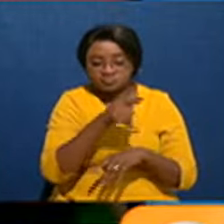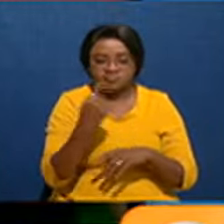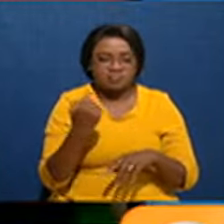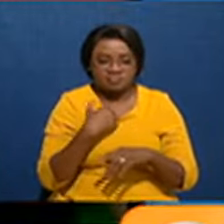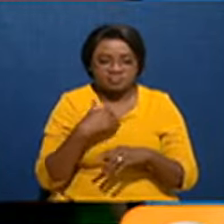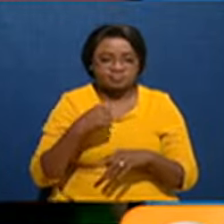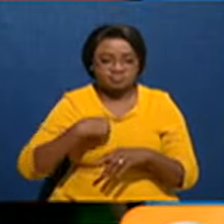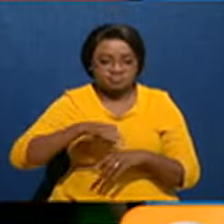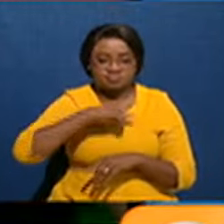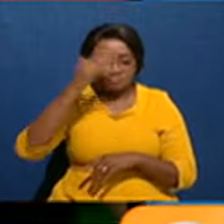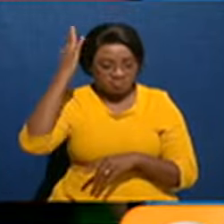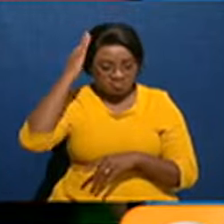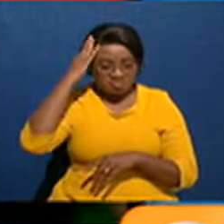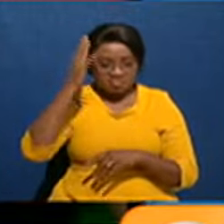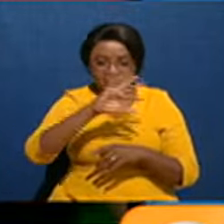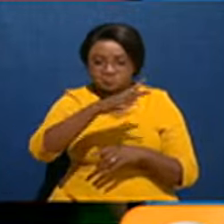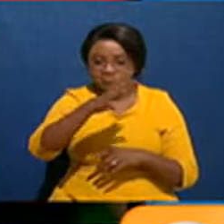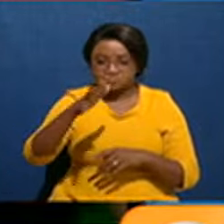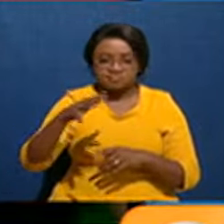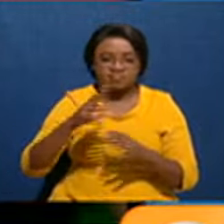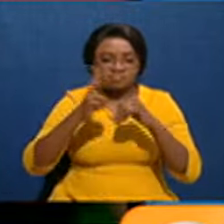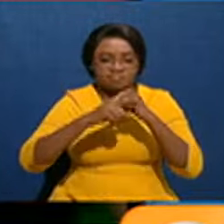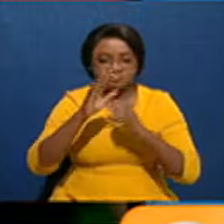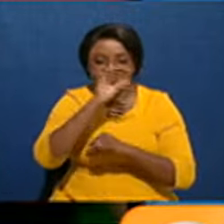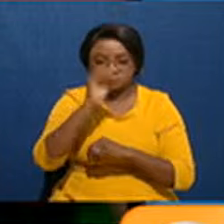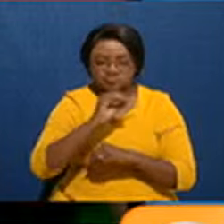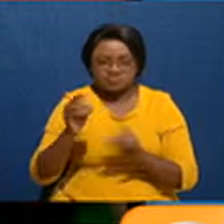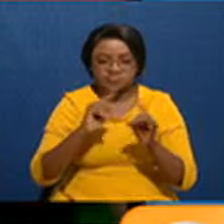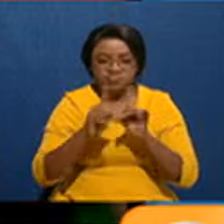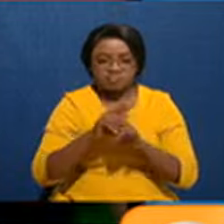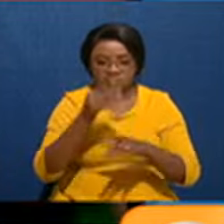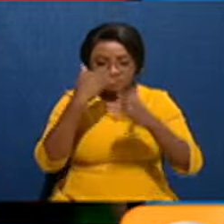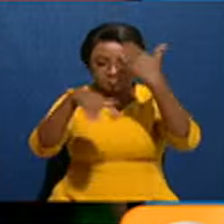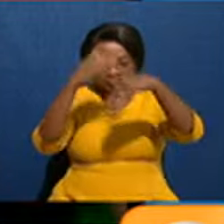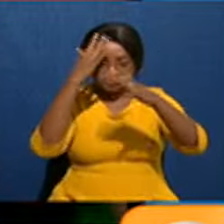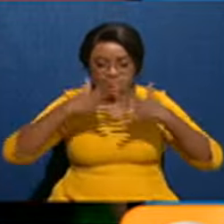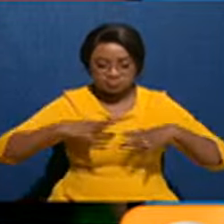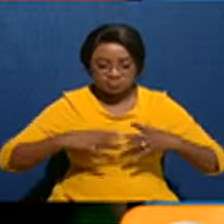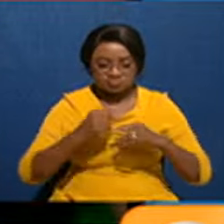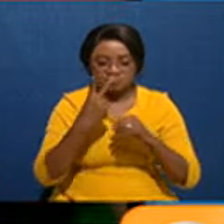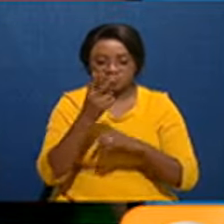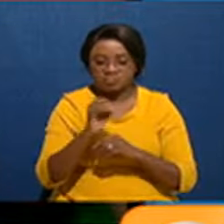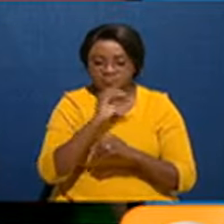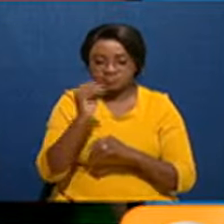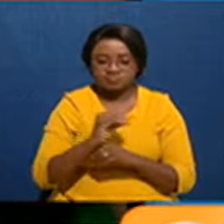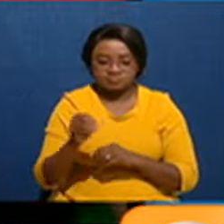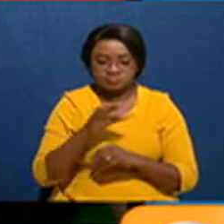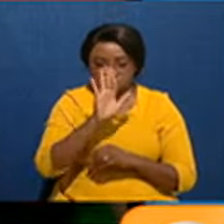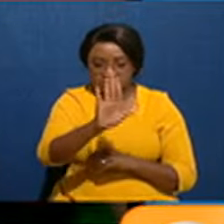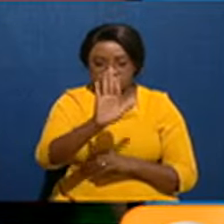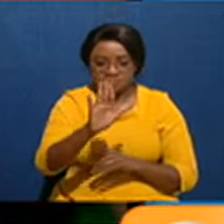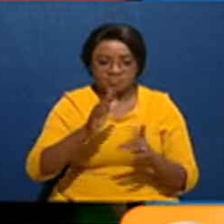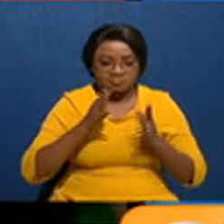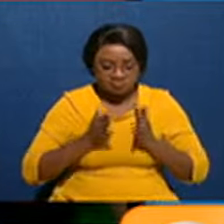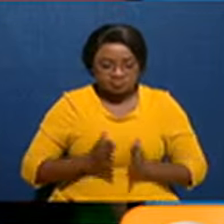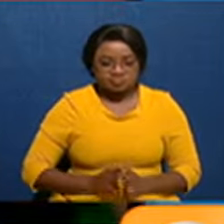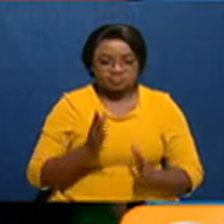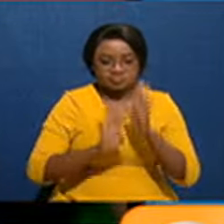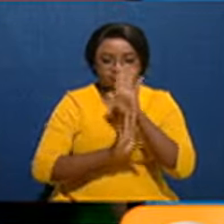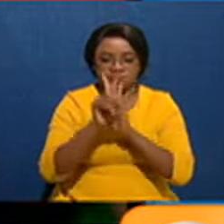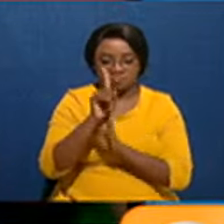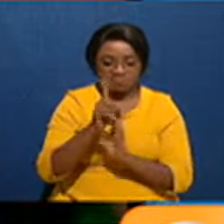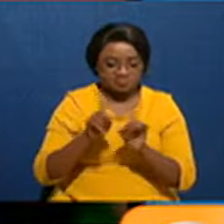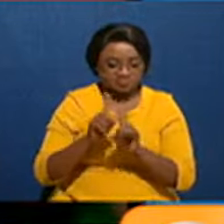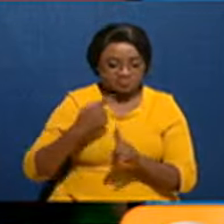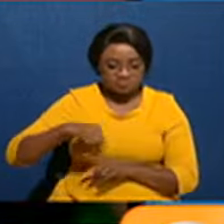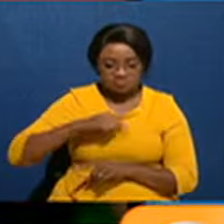that professionals are involved only in about 20% of the development that you do. So our engagement, of course, to make sure that users